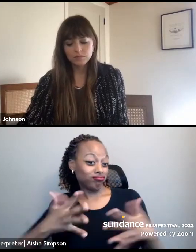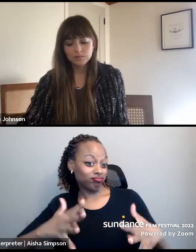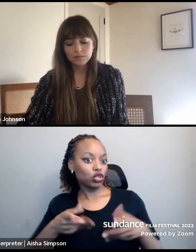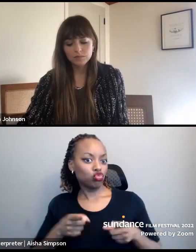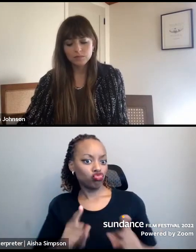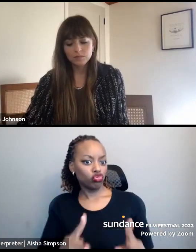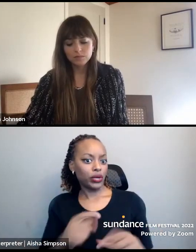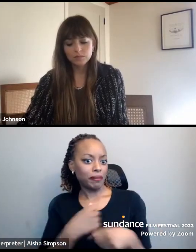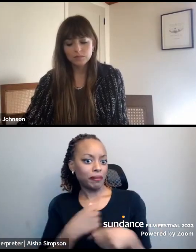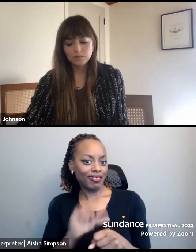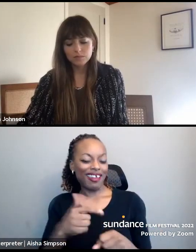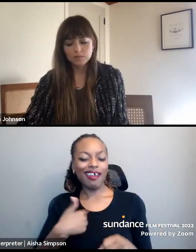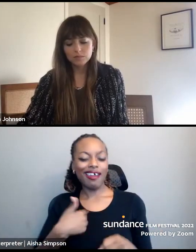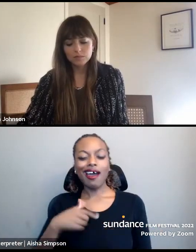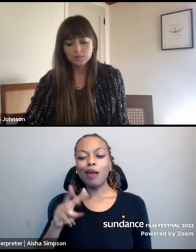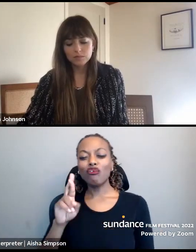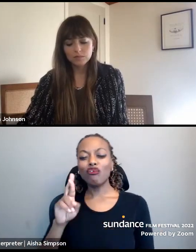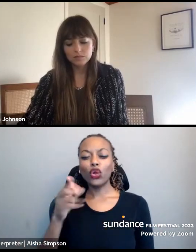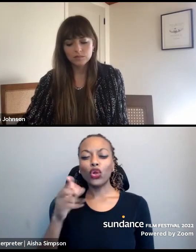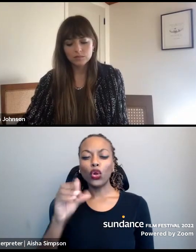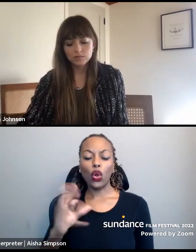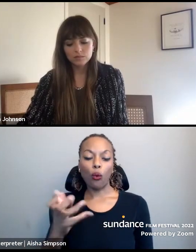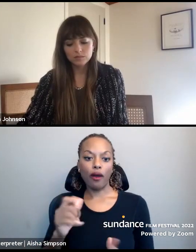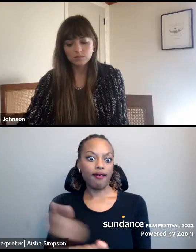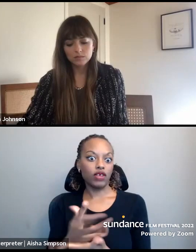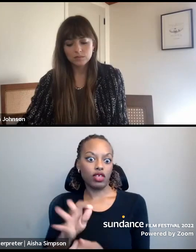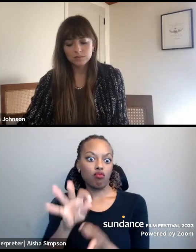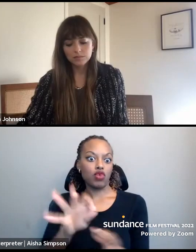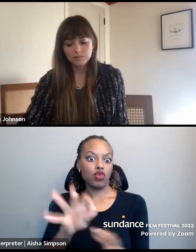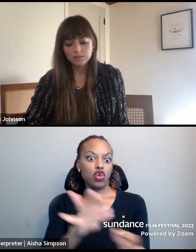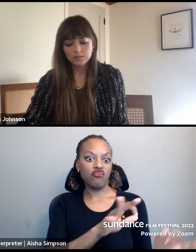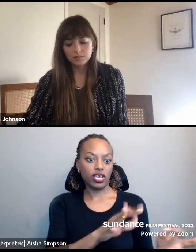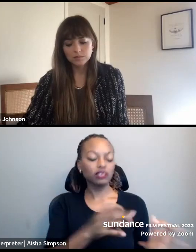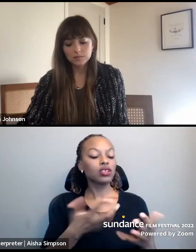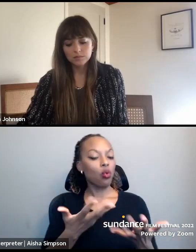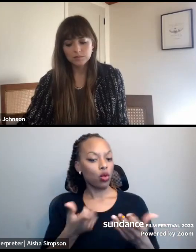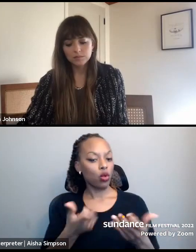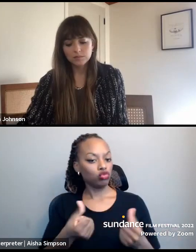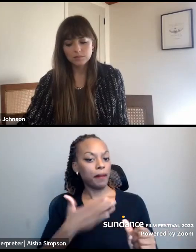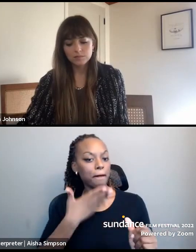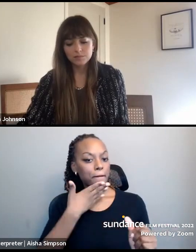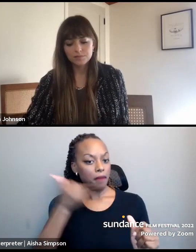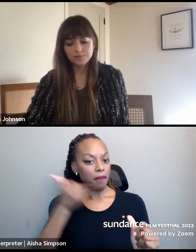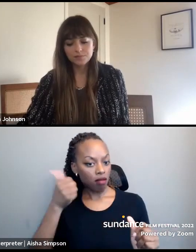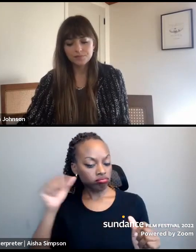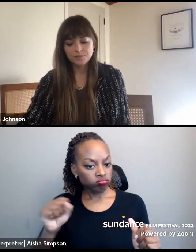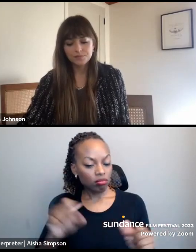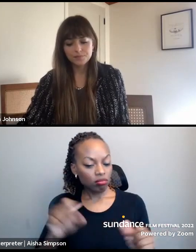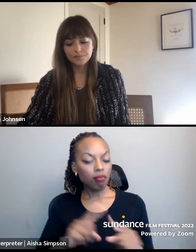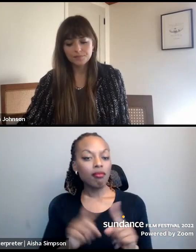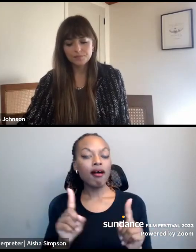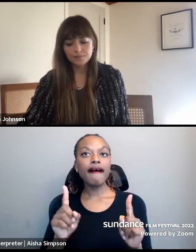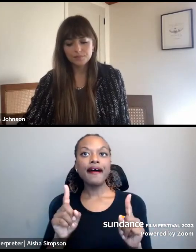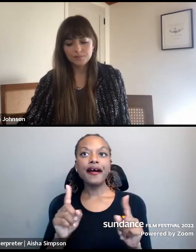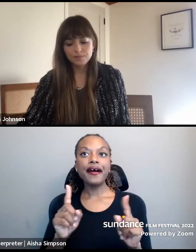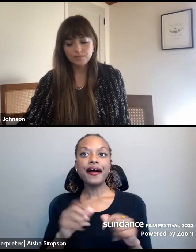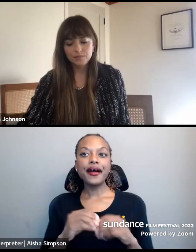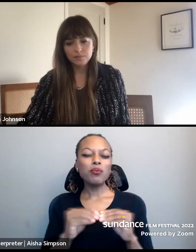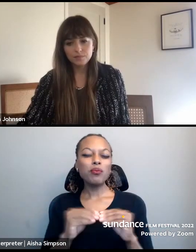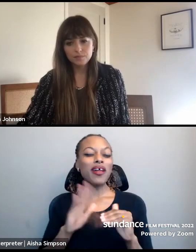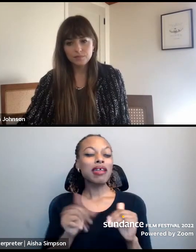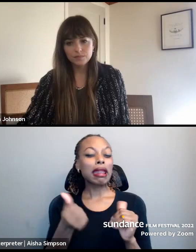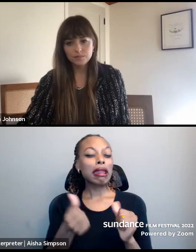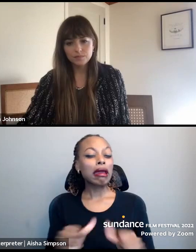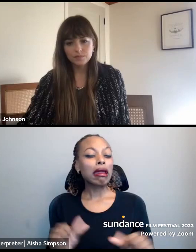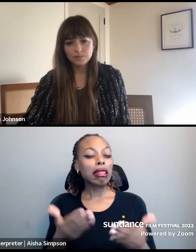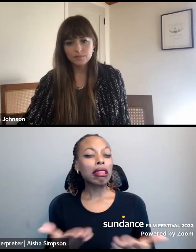a Virgo, I'm a perfectionist. So I really wanted to do my best. But more than anything, I think it's, what's the word I'm looking for? It's, I guess